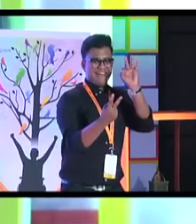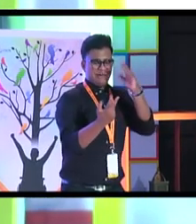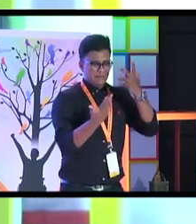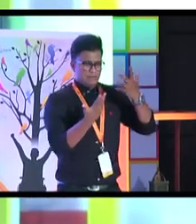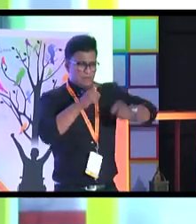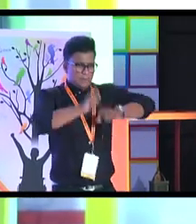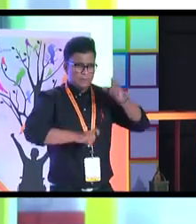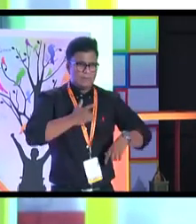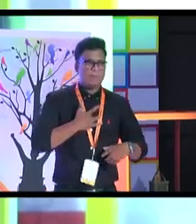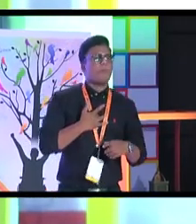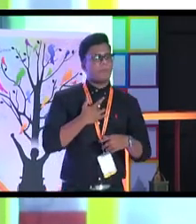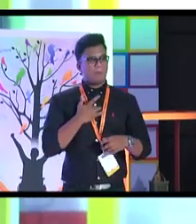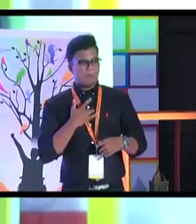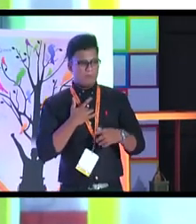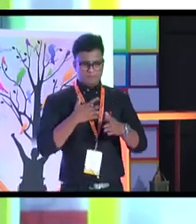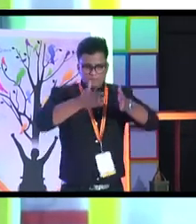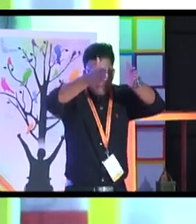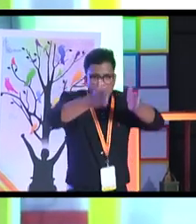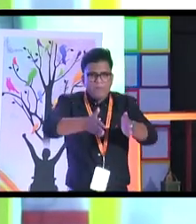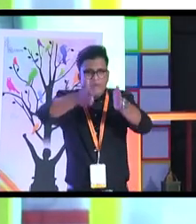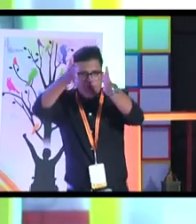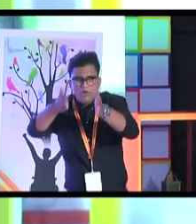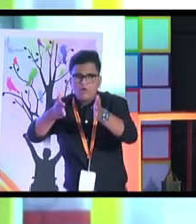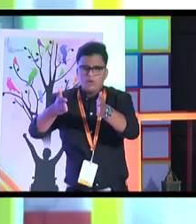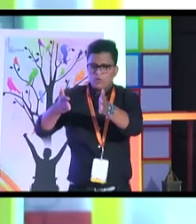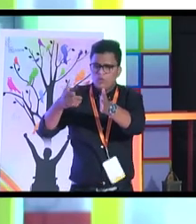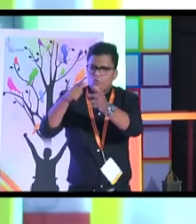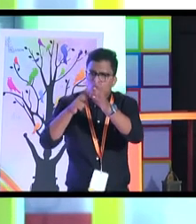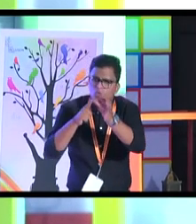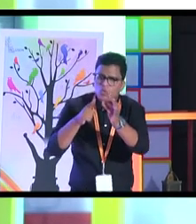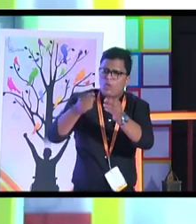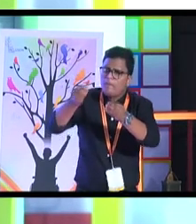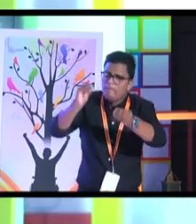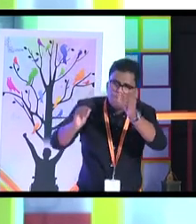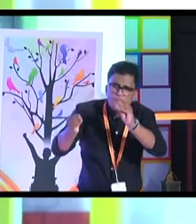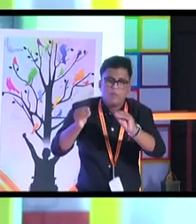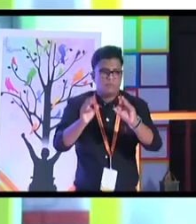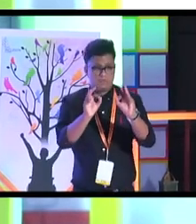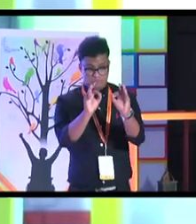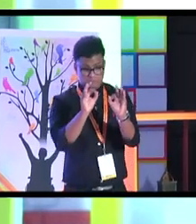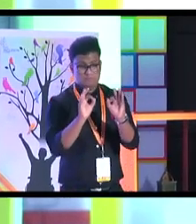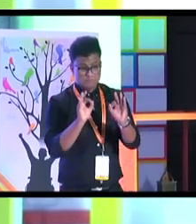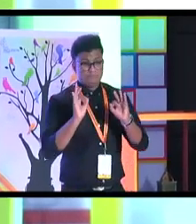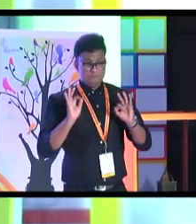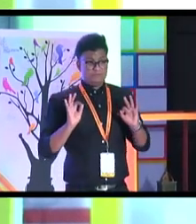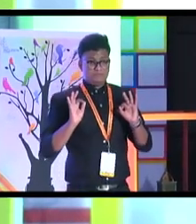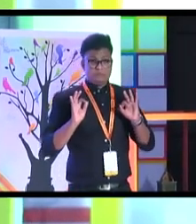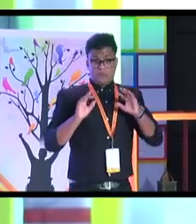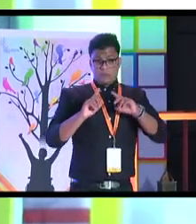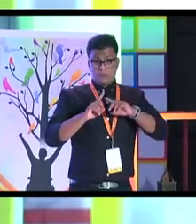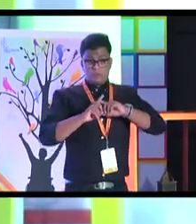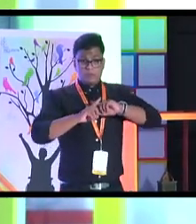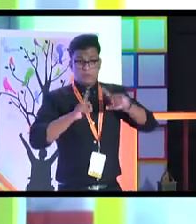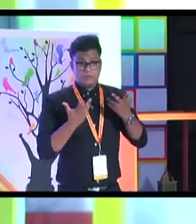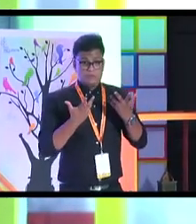very convenient. It's also very structured. They know exactly what to do. But most importantly, it, you know, it gives a